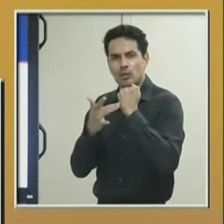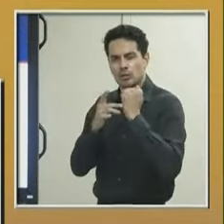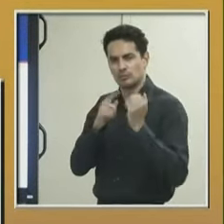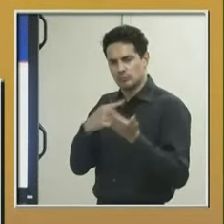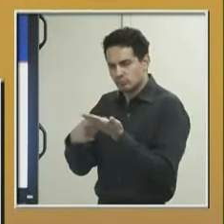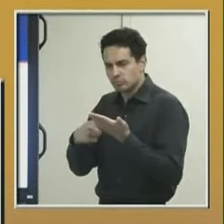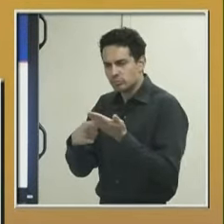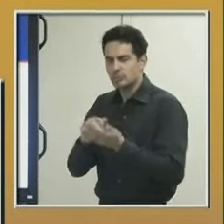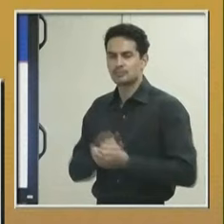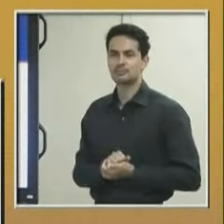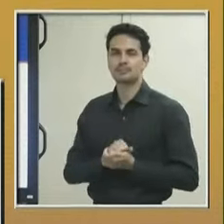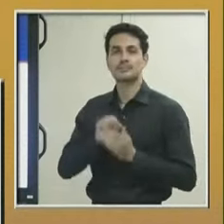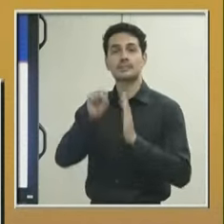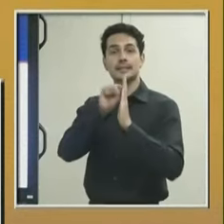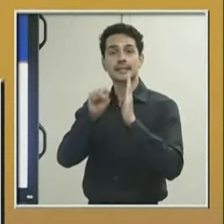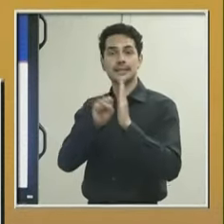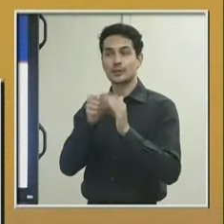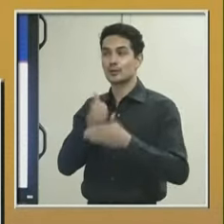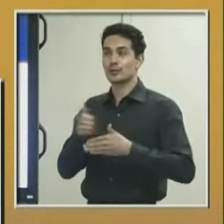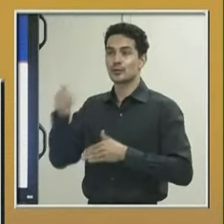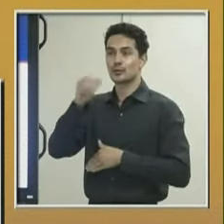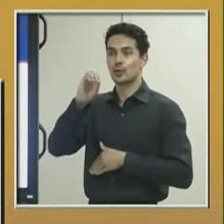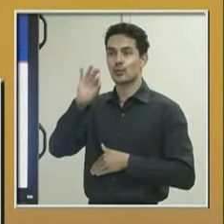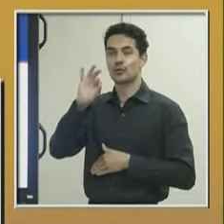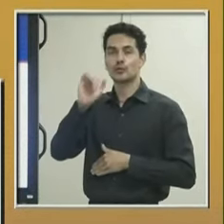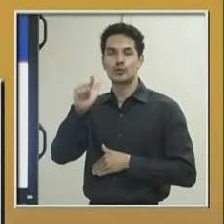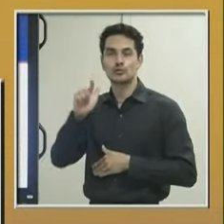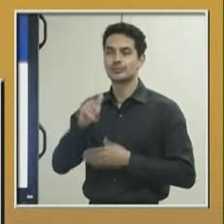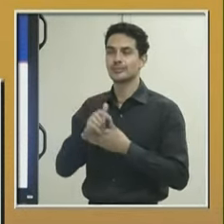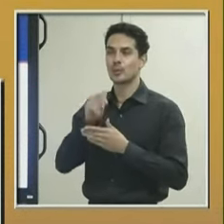and the state officials, elected officials,